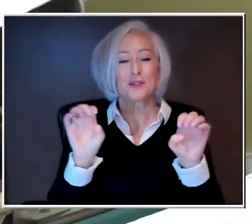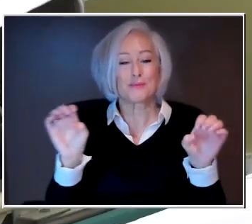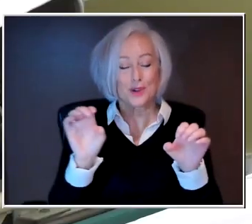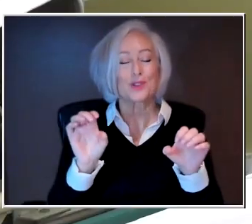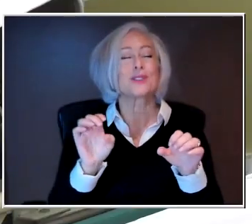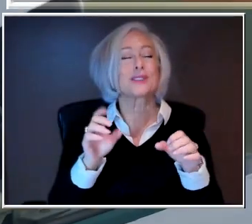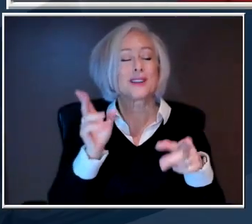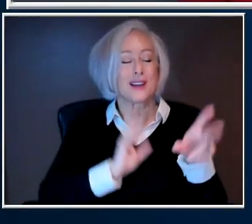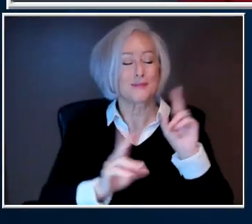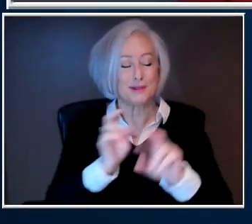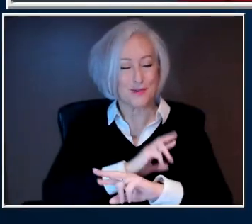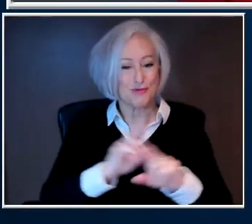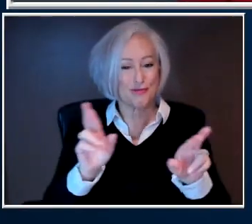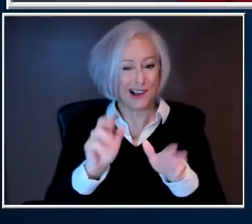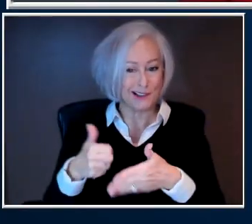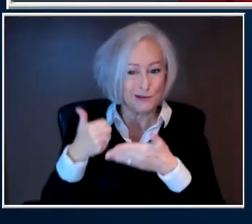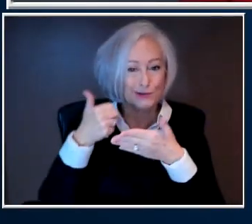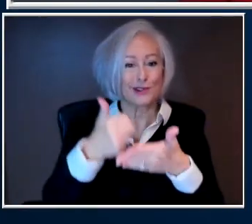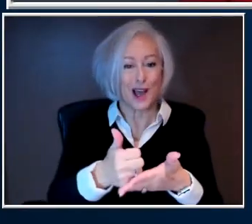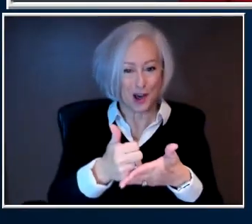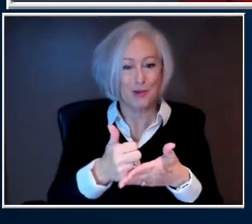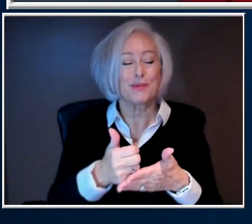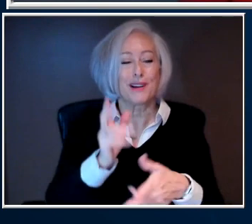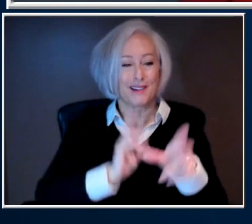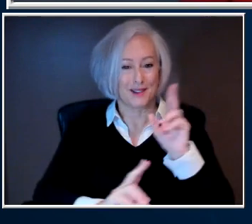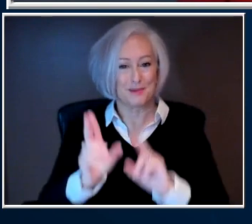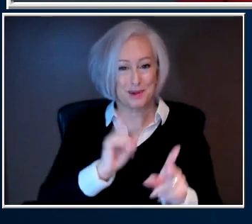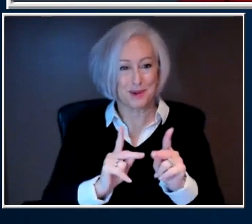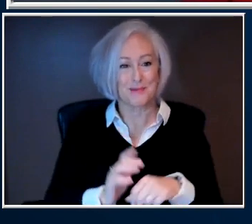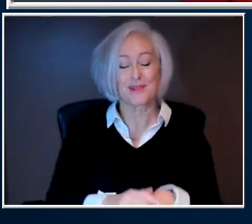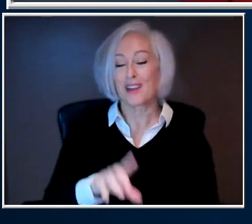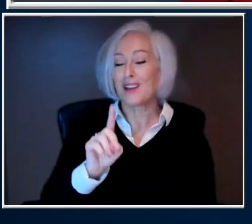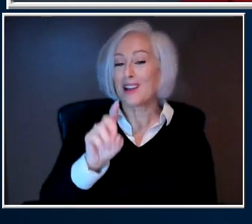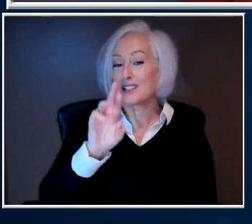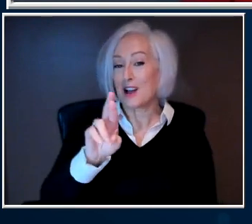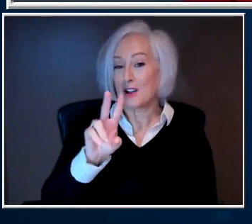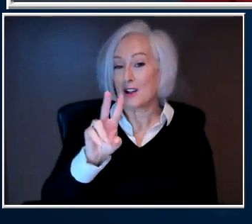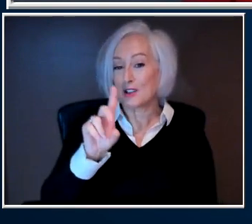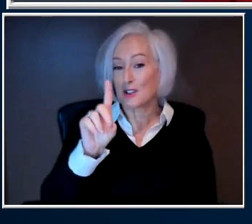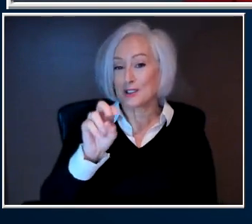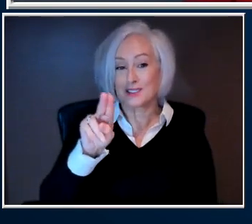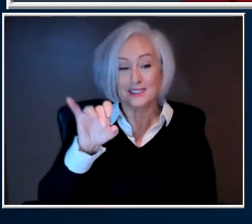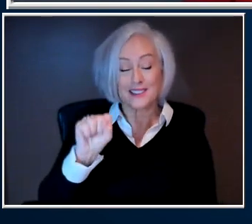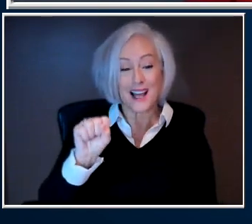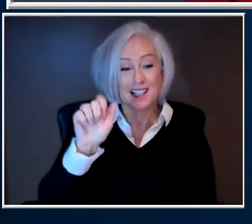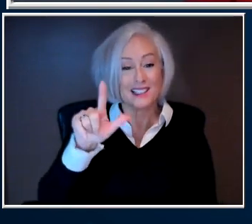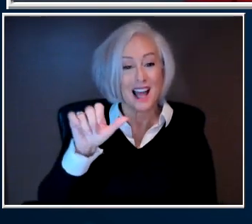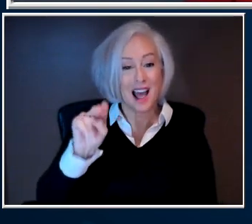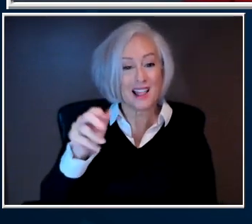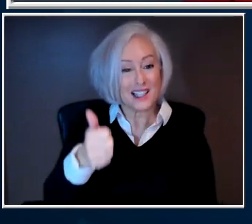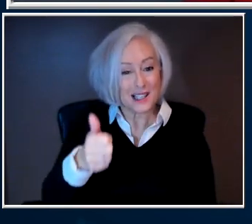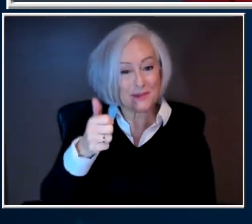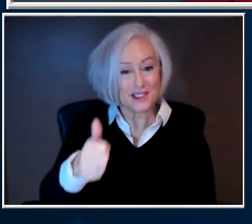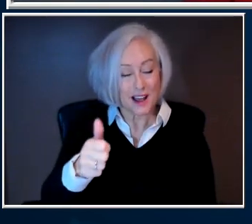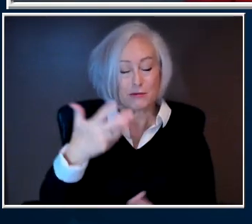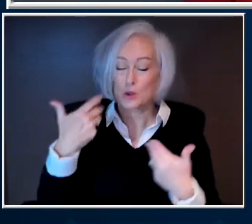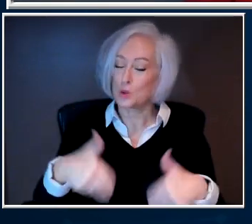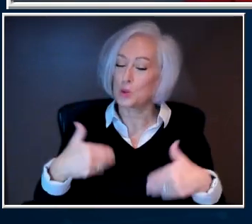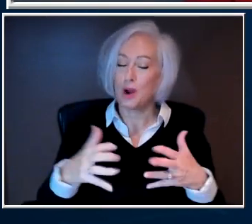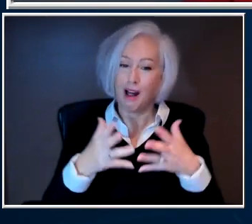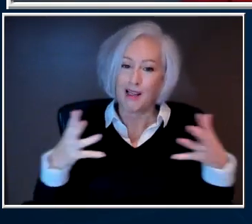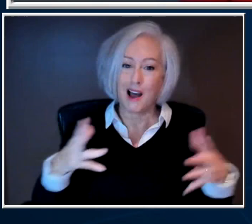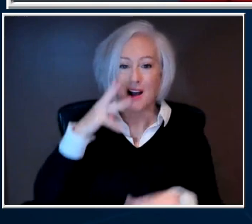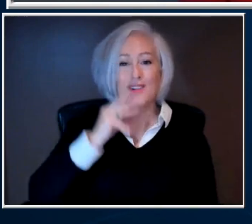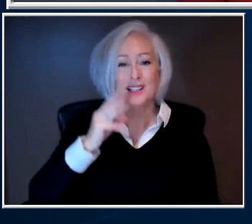Emergency medicine physician Dr. Dennis Allen has a lot of experience out at Arrowhead. He is the health system's medical director of